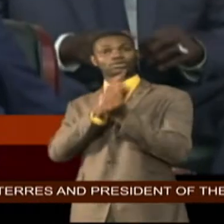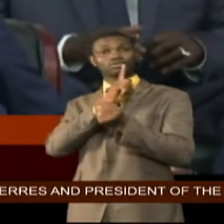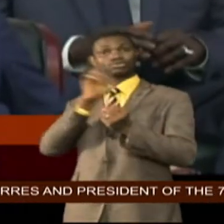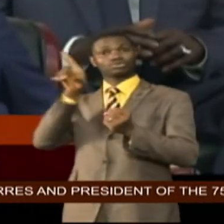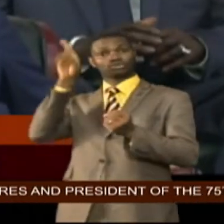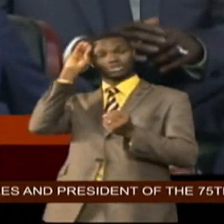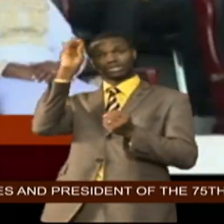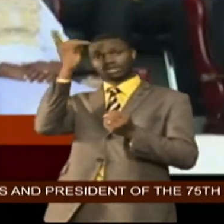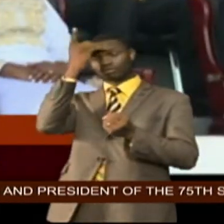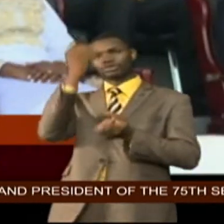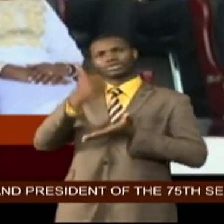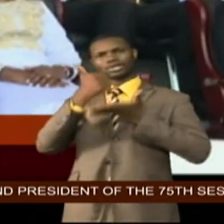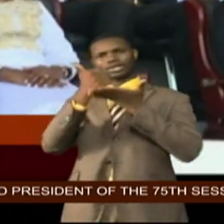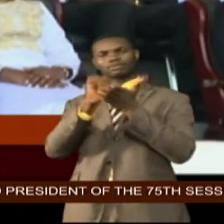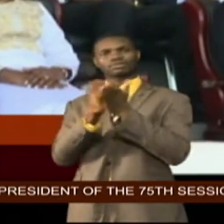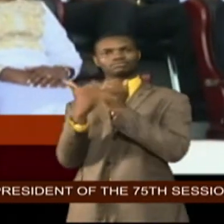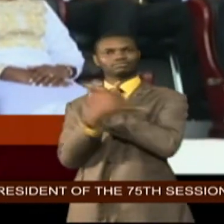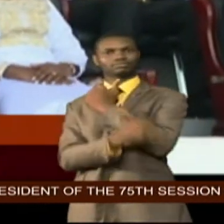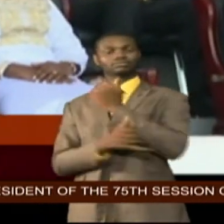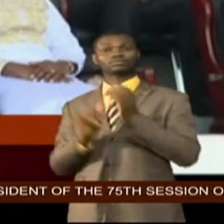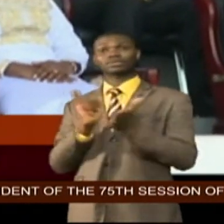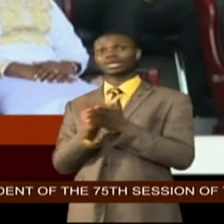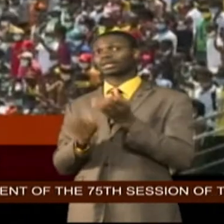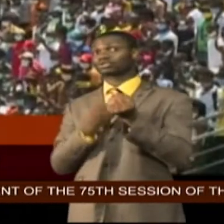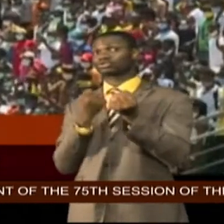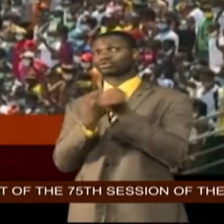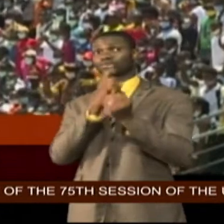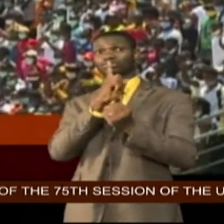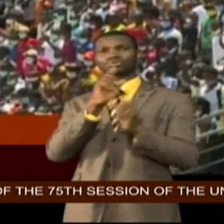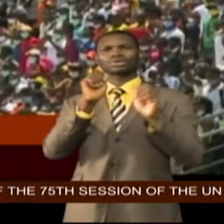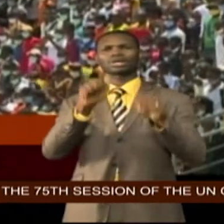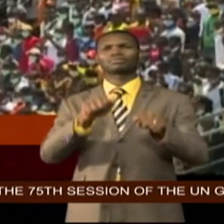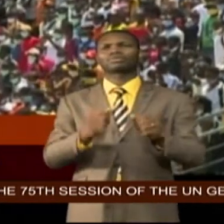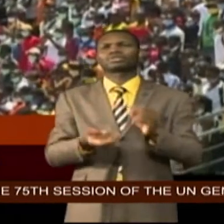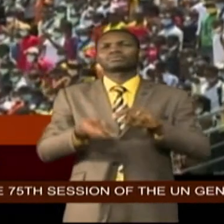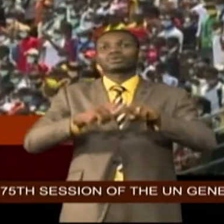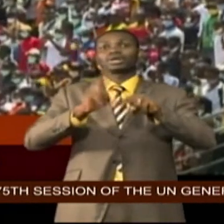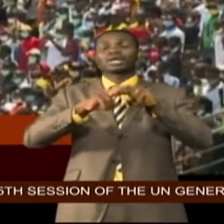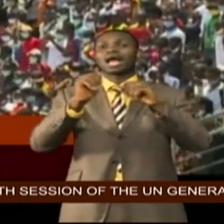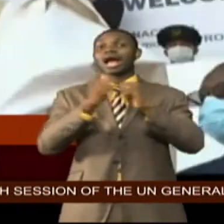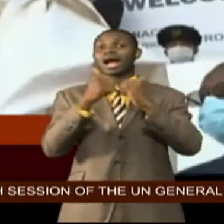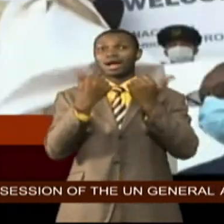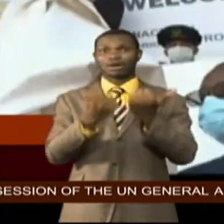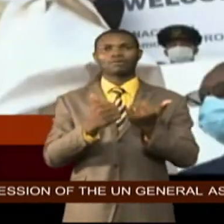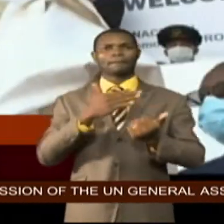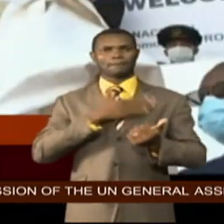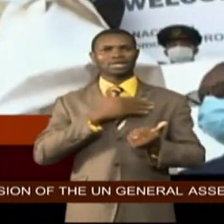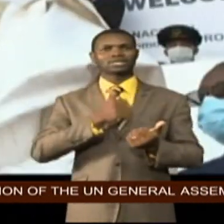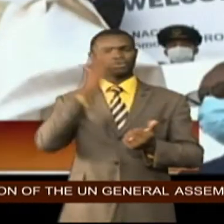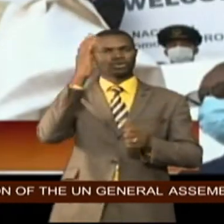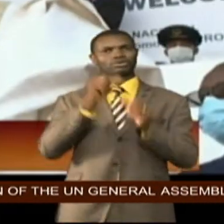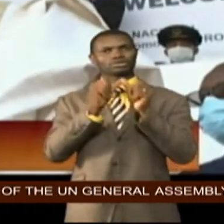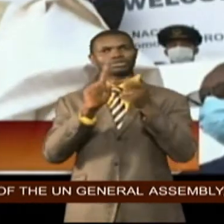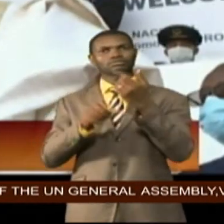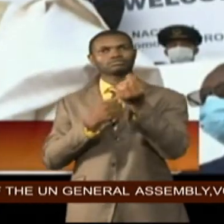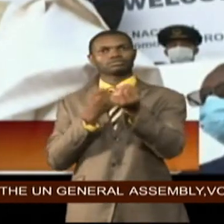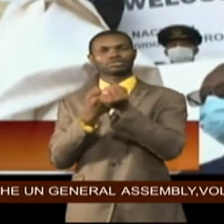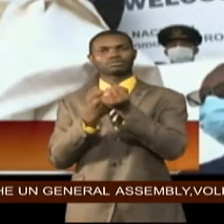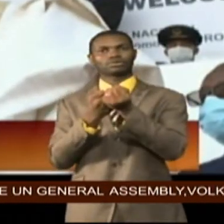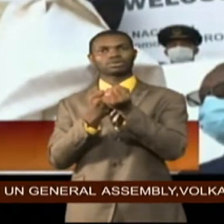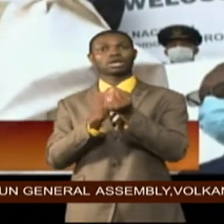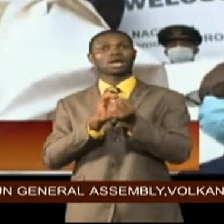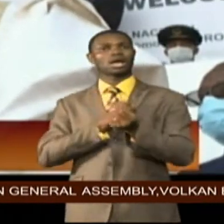democracy in Guinea-Bissau. This support, he said, can only be increased under his tenure. I congratulate